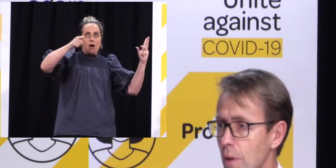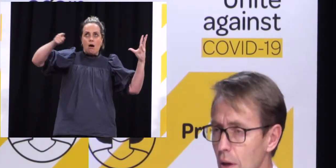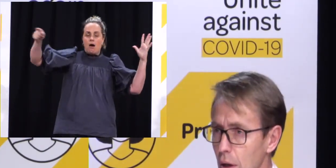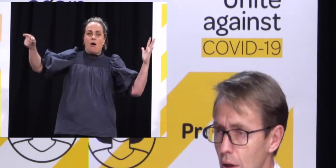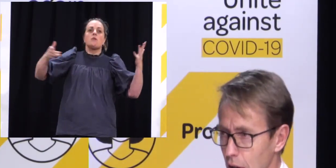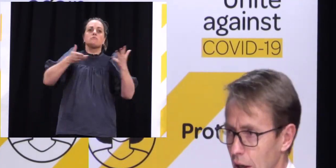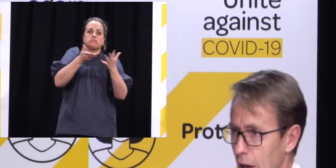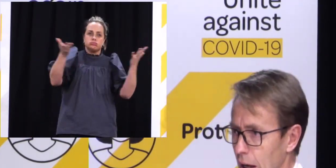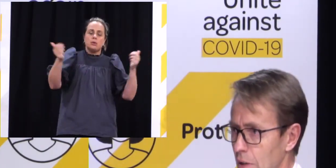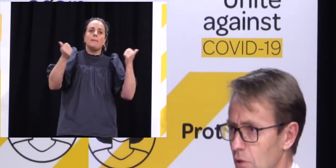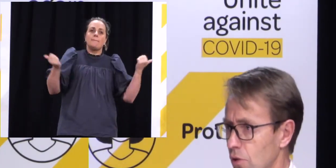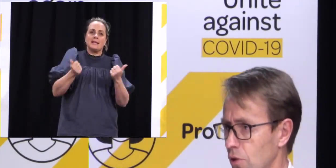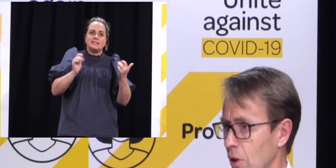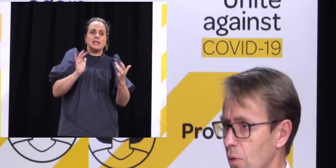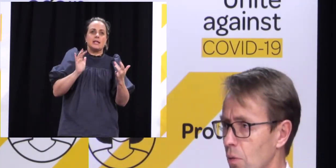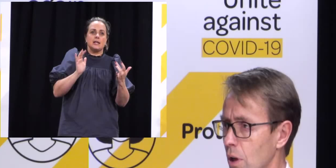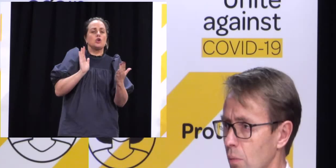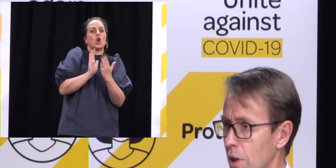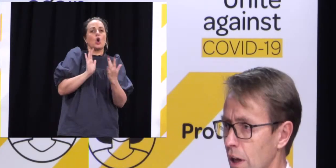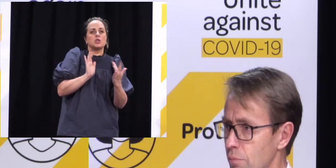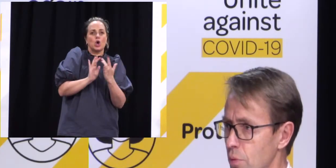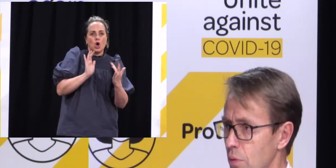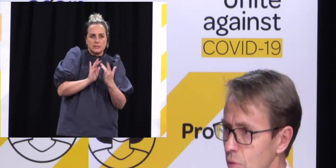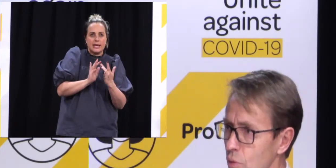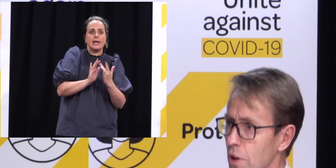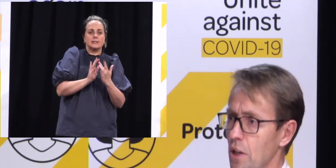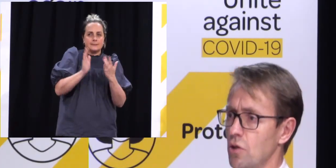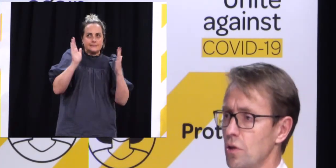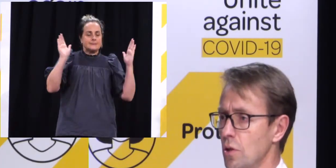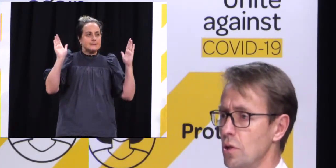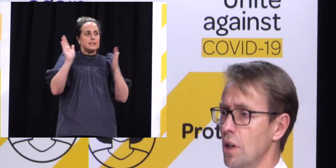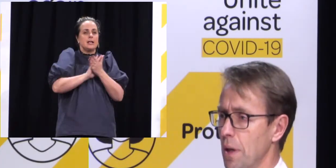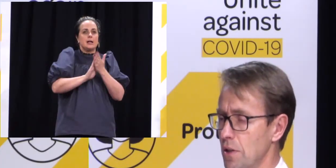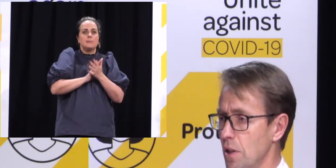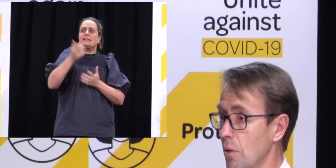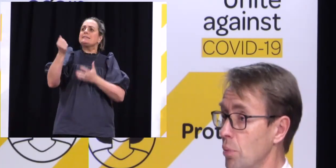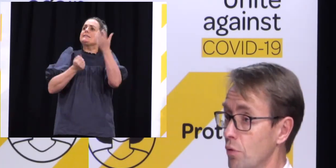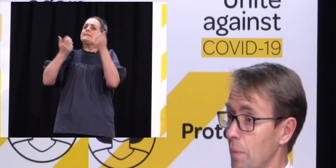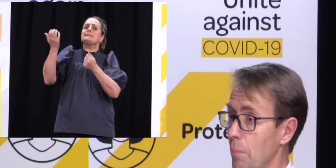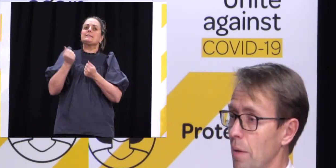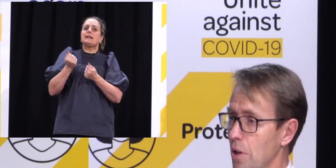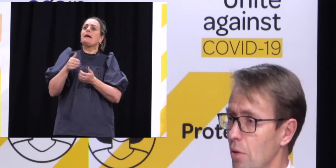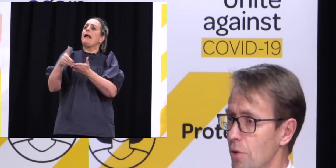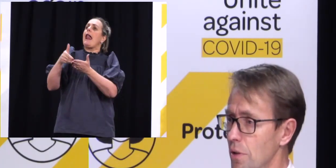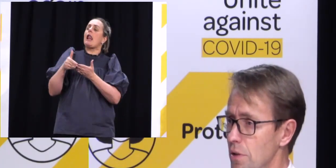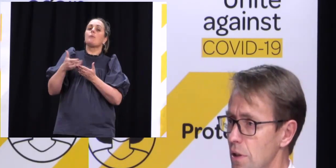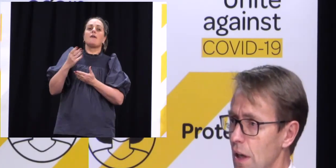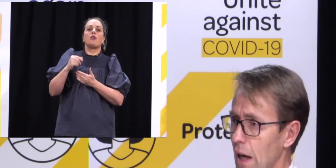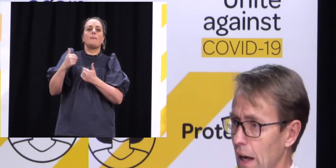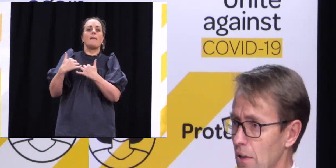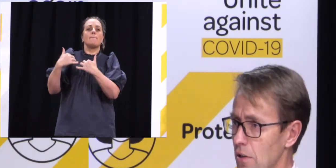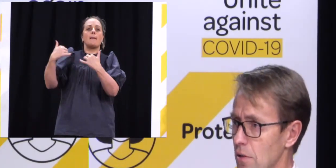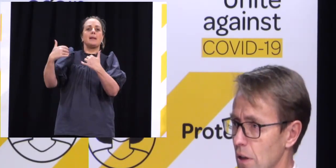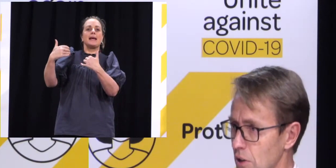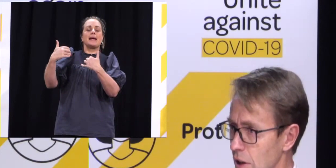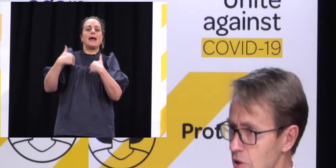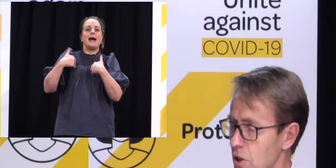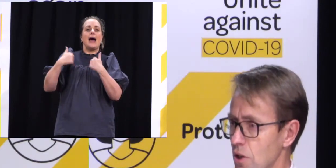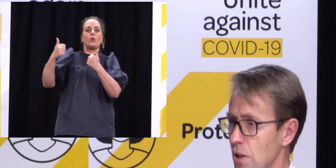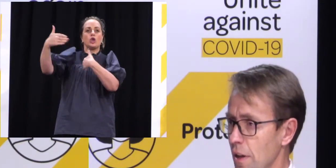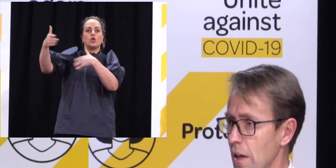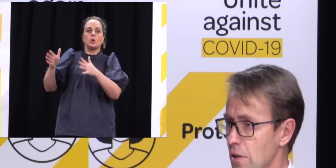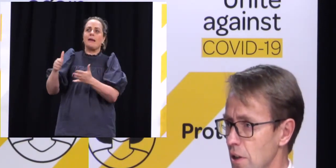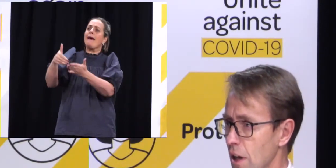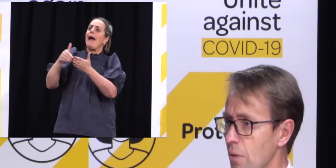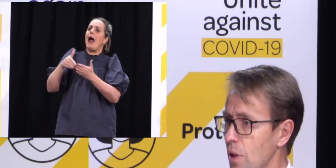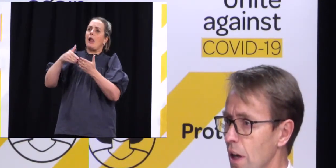contact. And so we have brought all the extra surge capacity on board from our public health units, and in addition